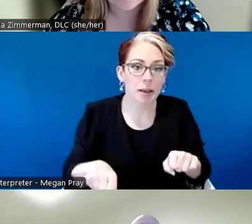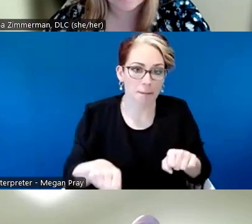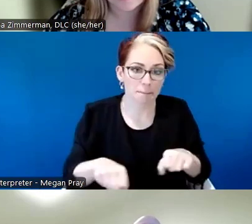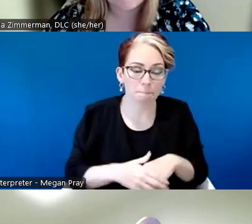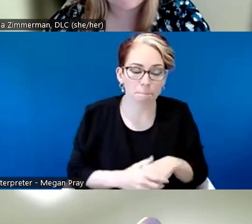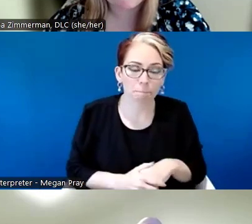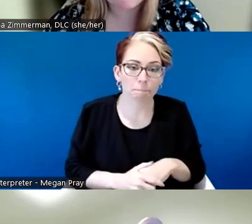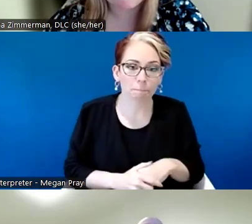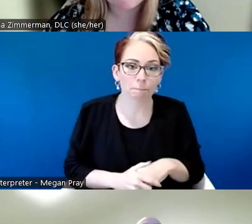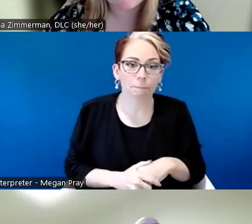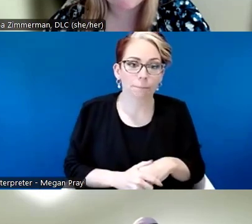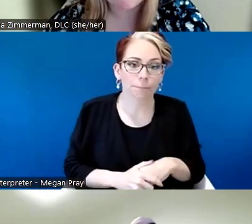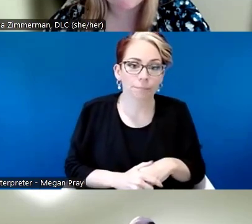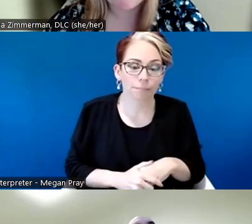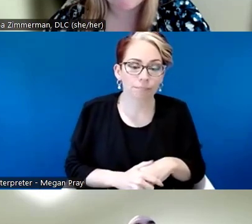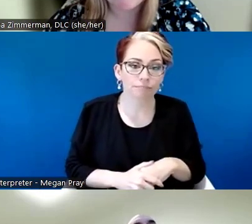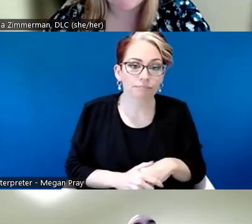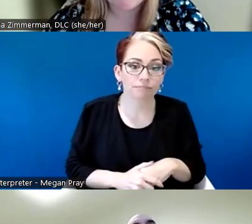Next slide, please.